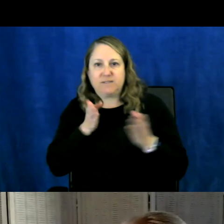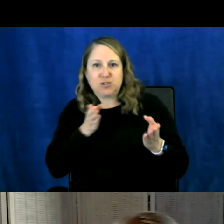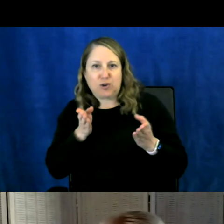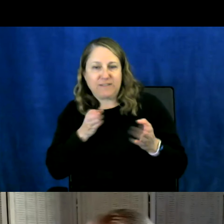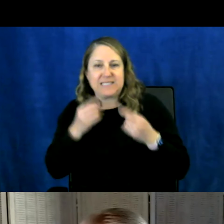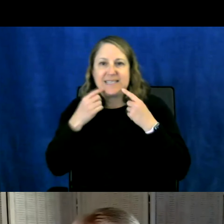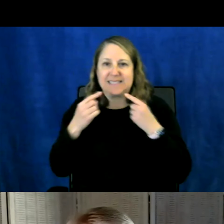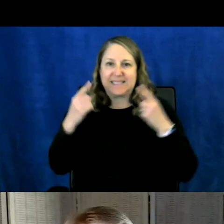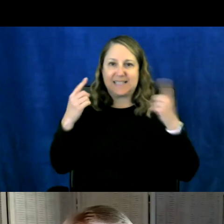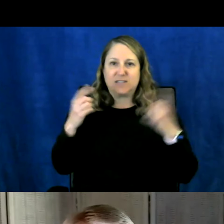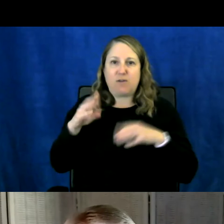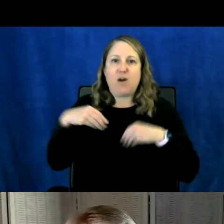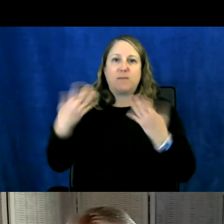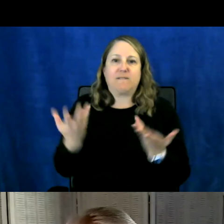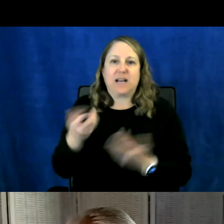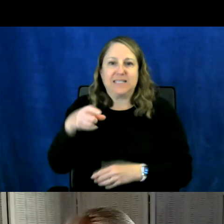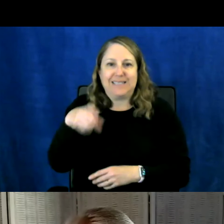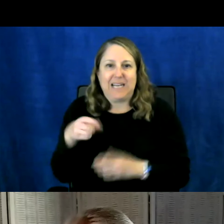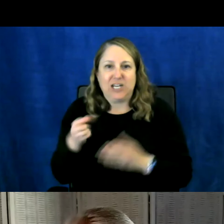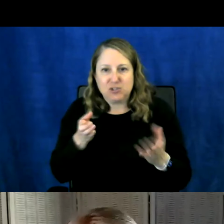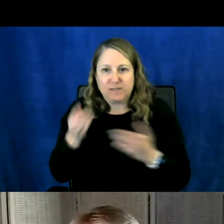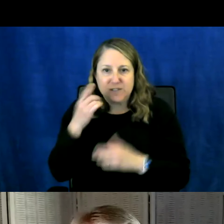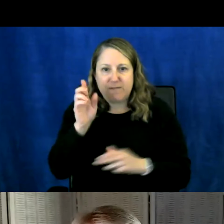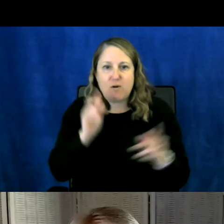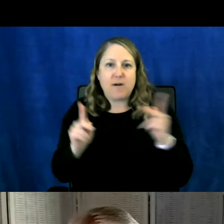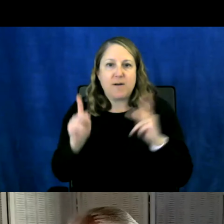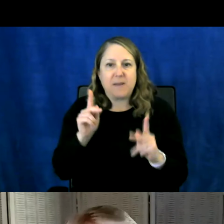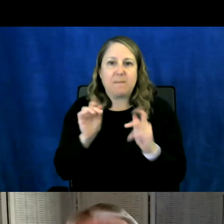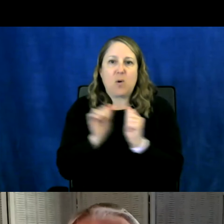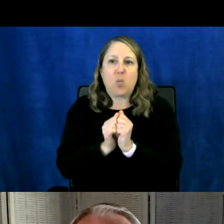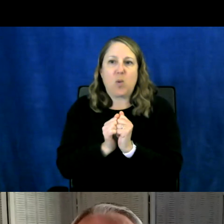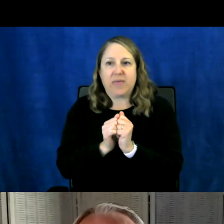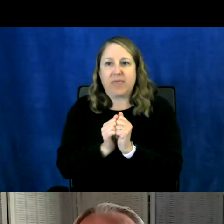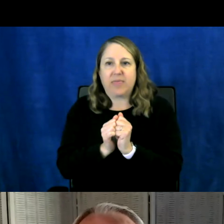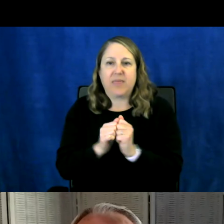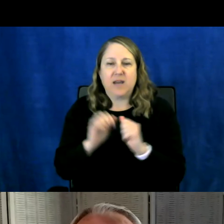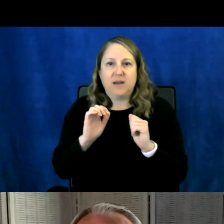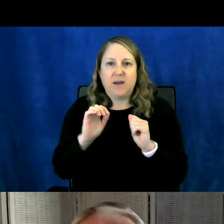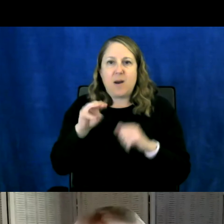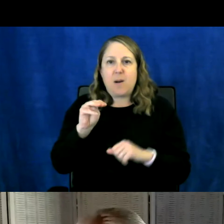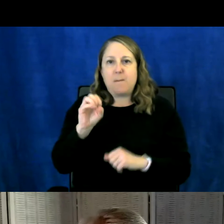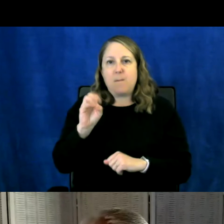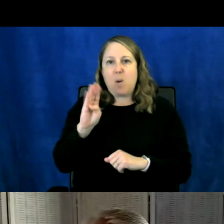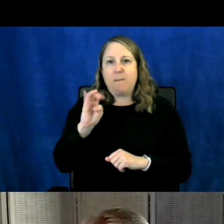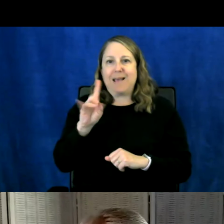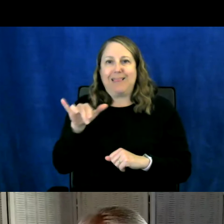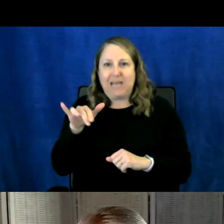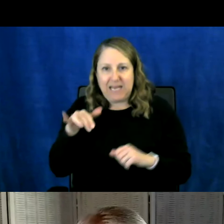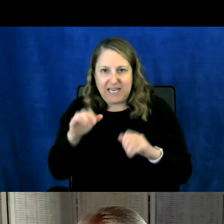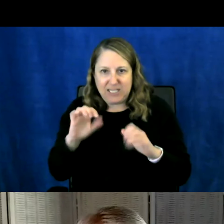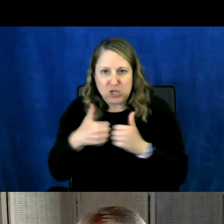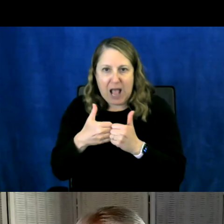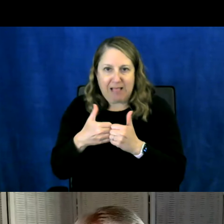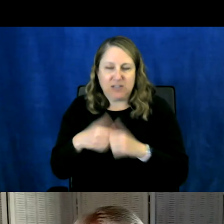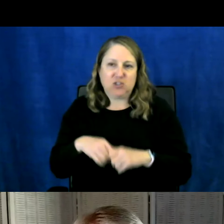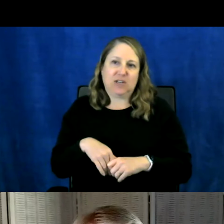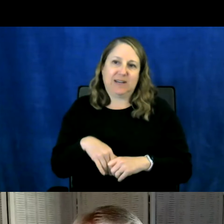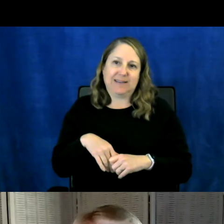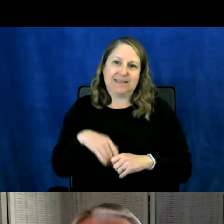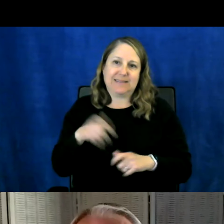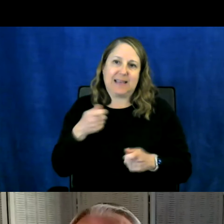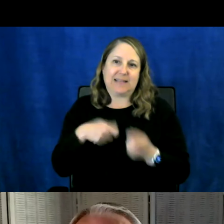successful in the provision of needed services for people with mobility challenges is our goal, instead of simple